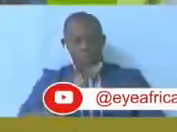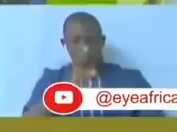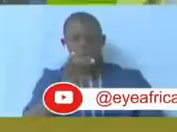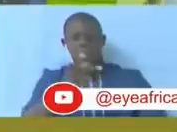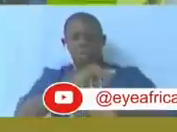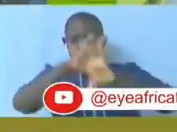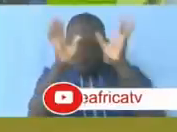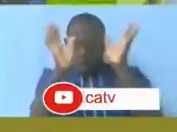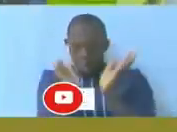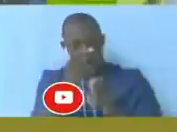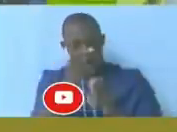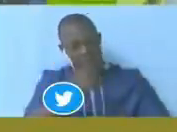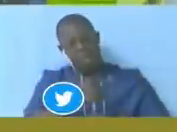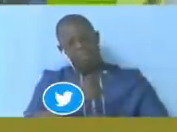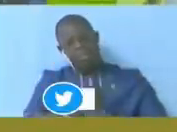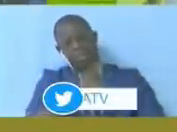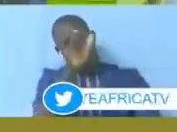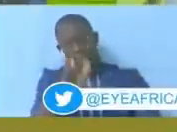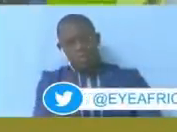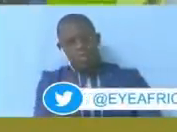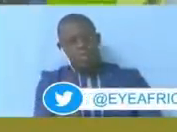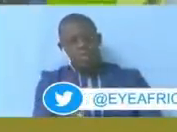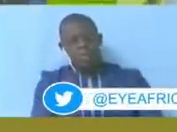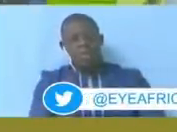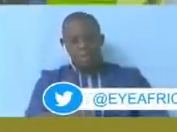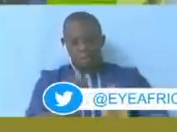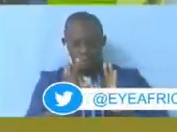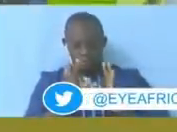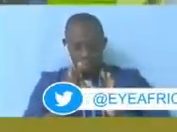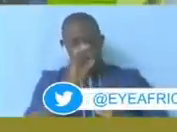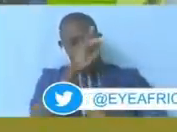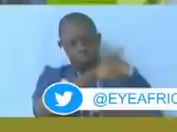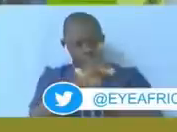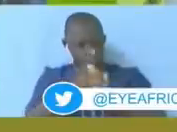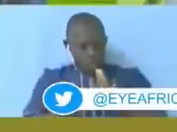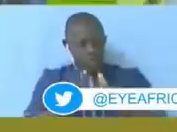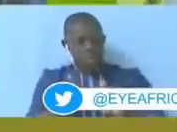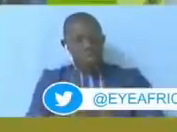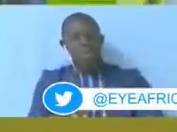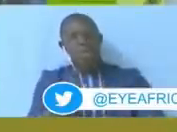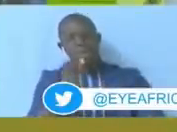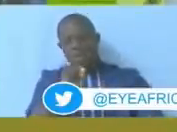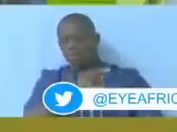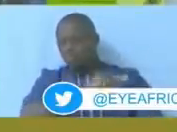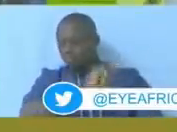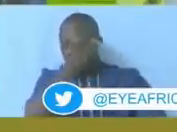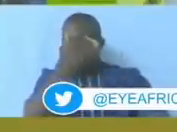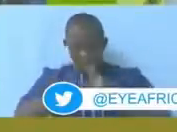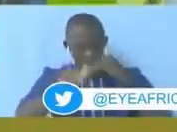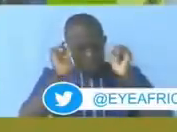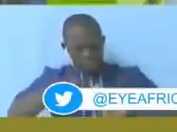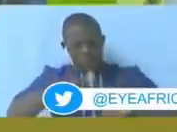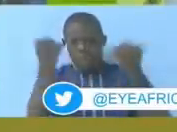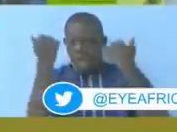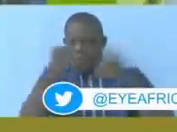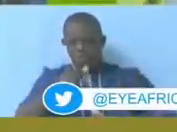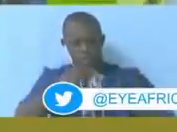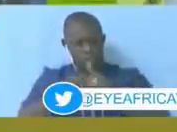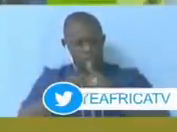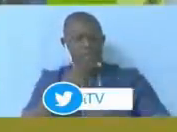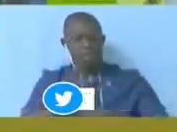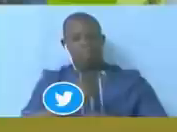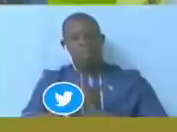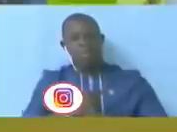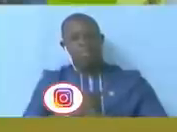all, as Gambians, take the position that is not going to prevail in this